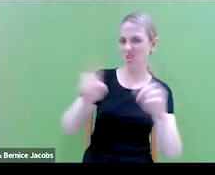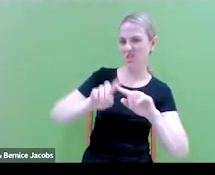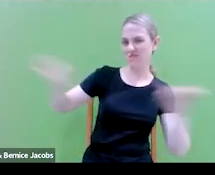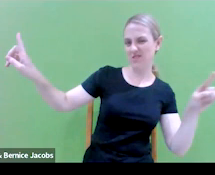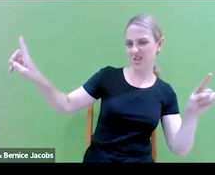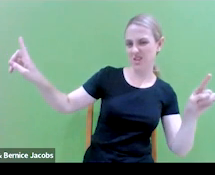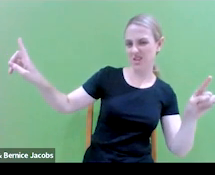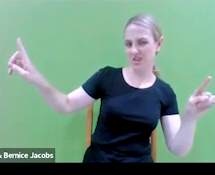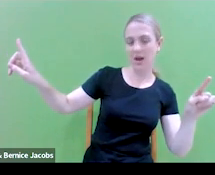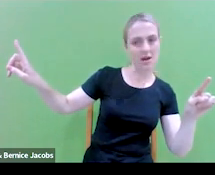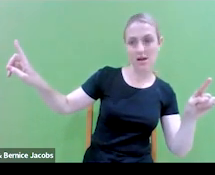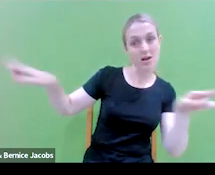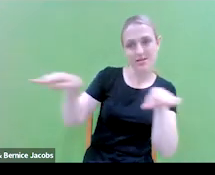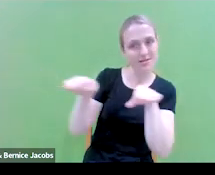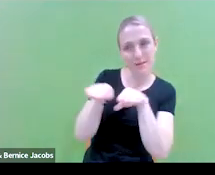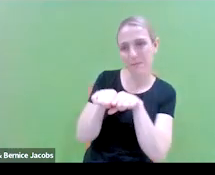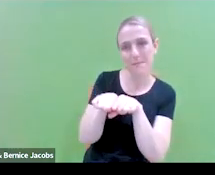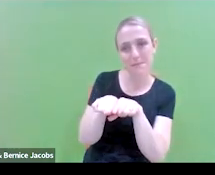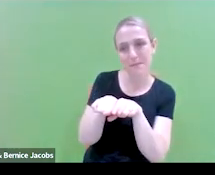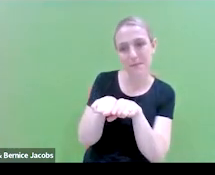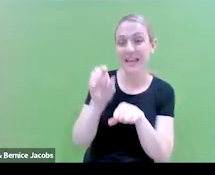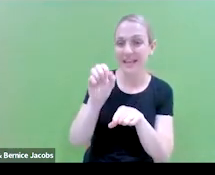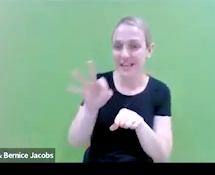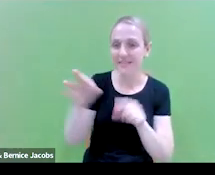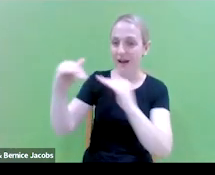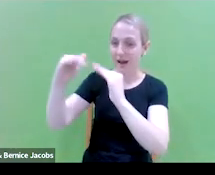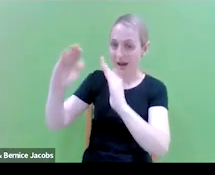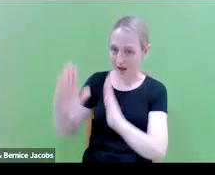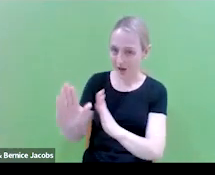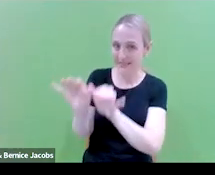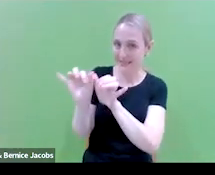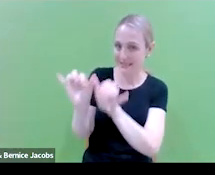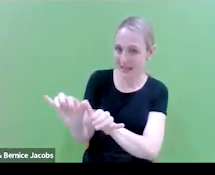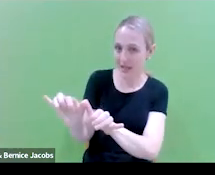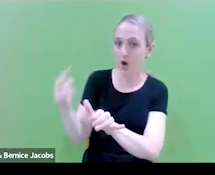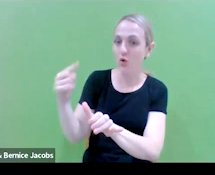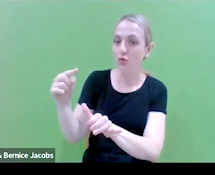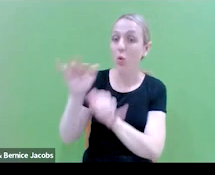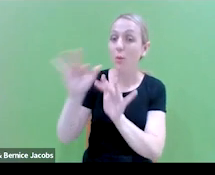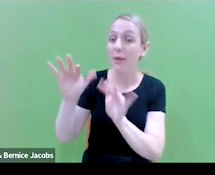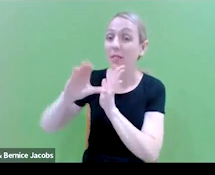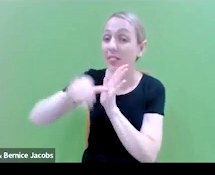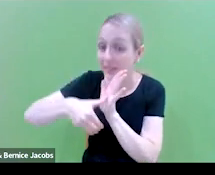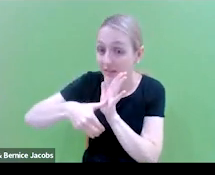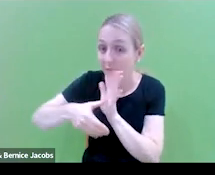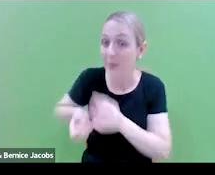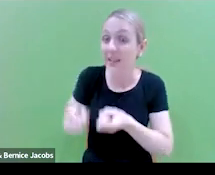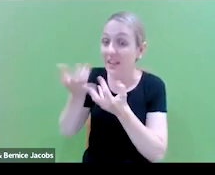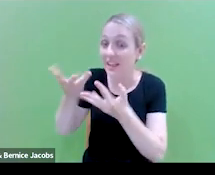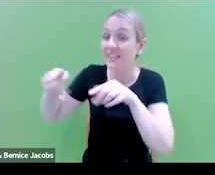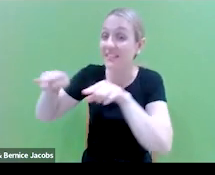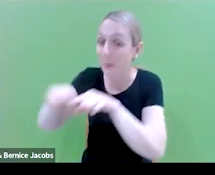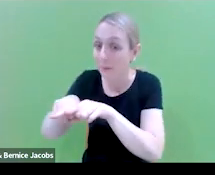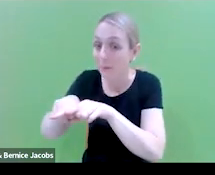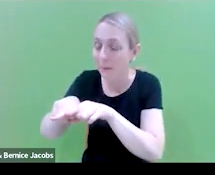If our inclusive housing policy included housing for people with disabilities, it would have no impact on